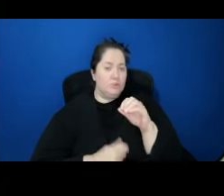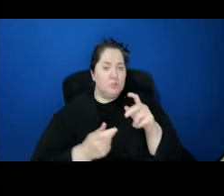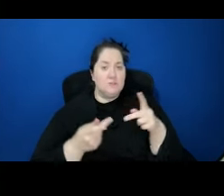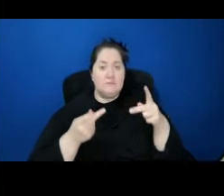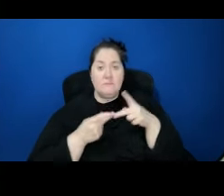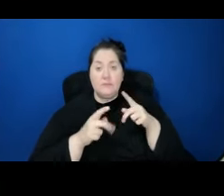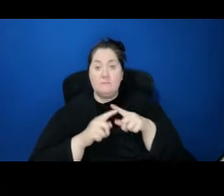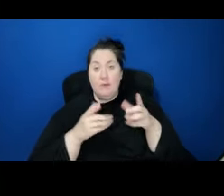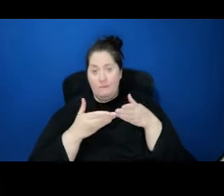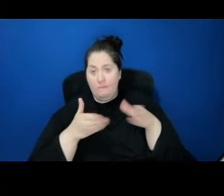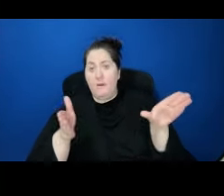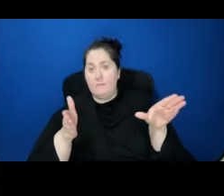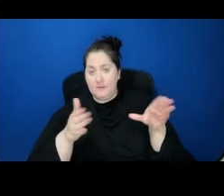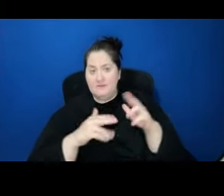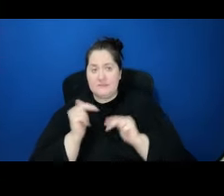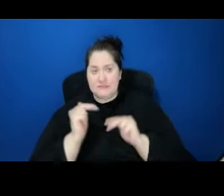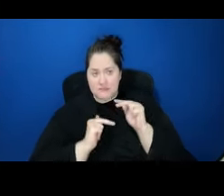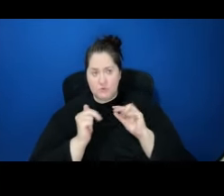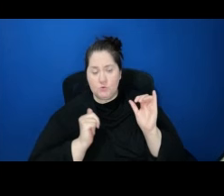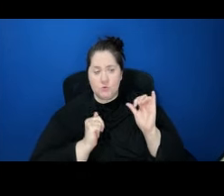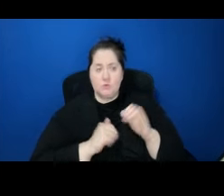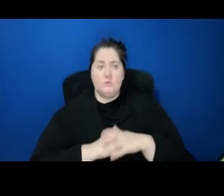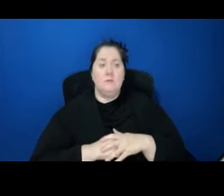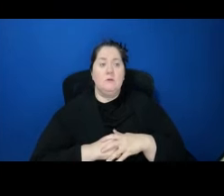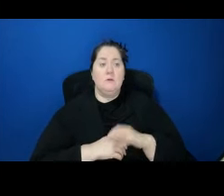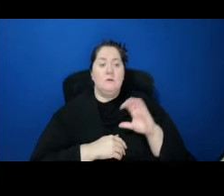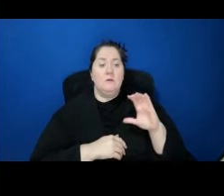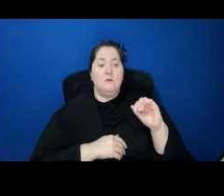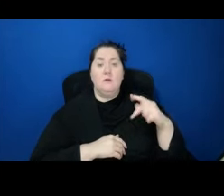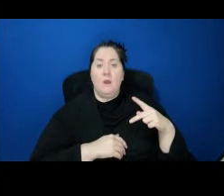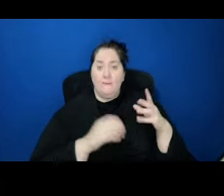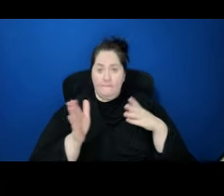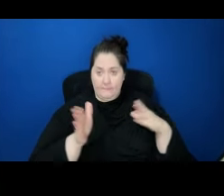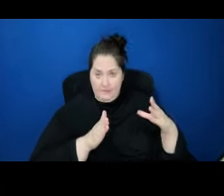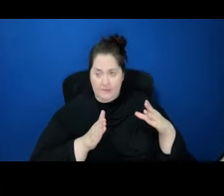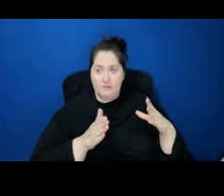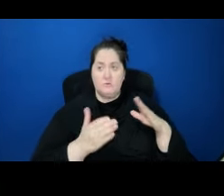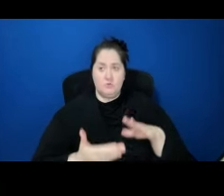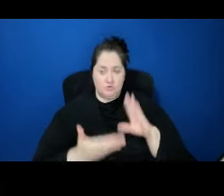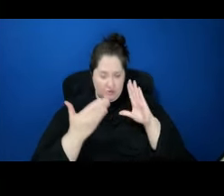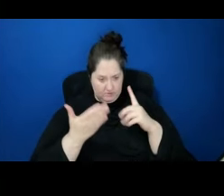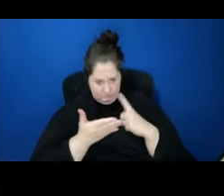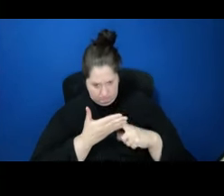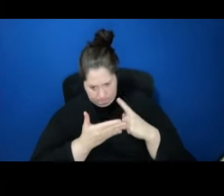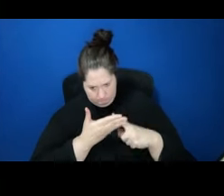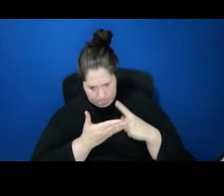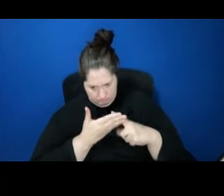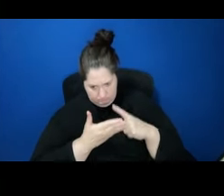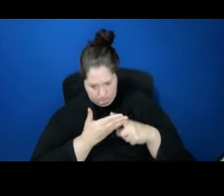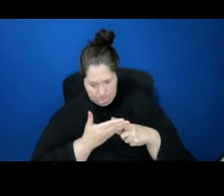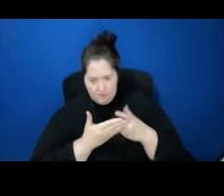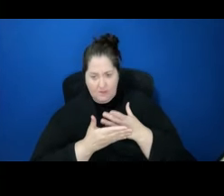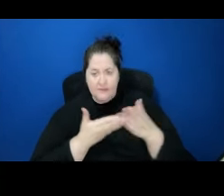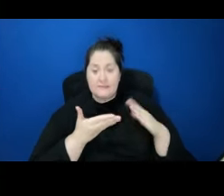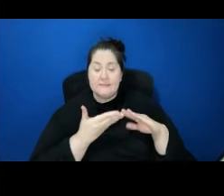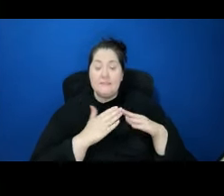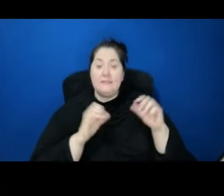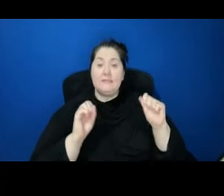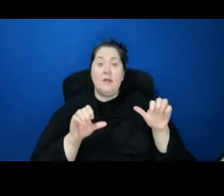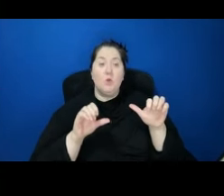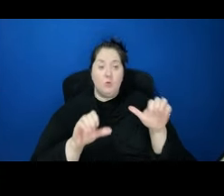in public facilities. So the comp plan does address and talk about the things the city can do